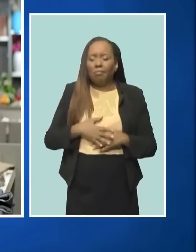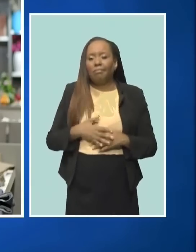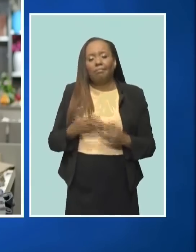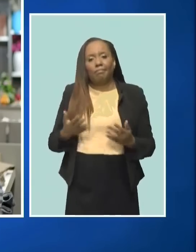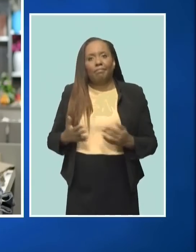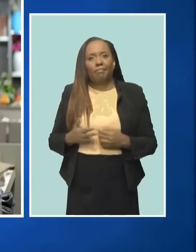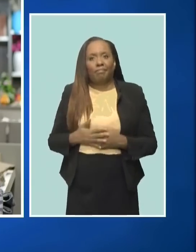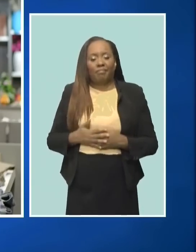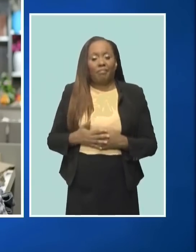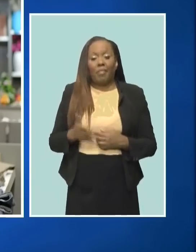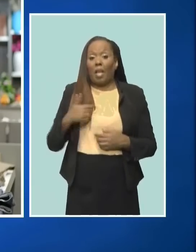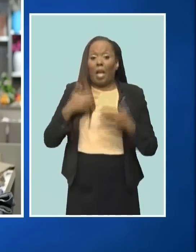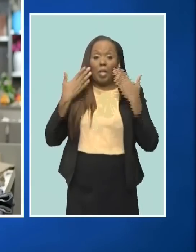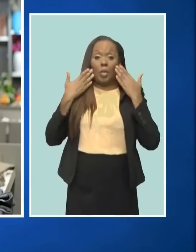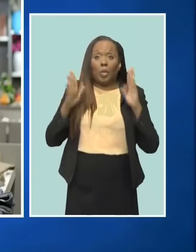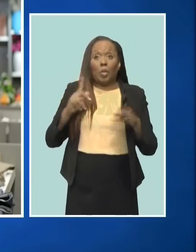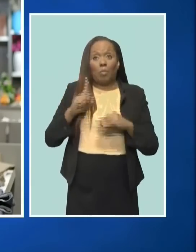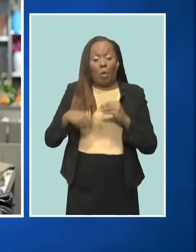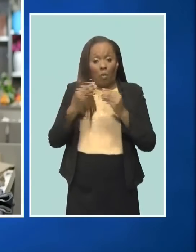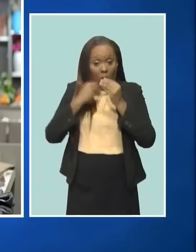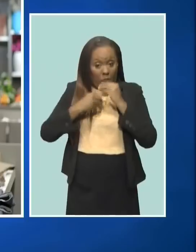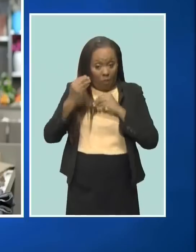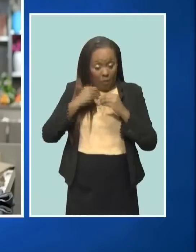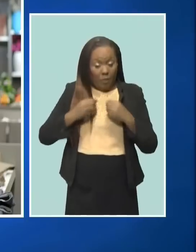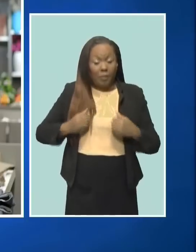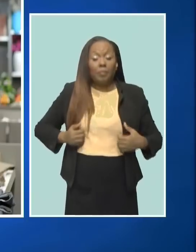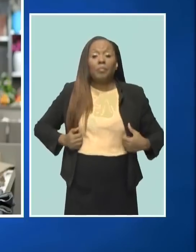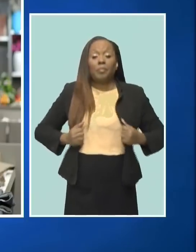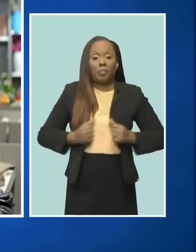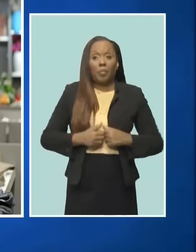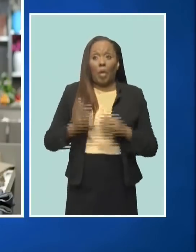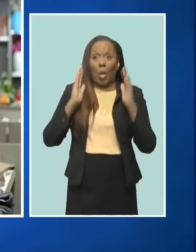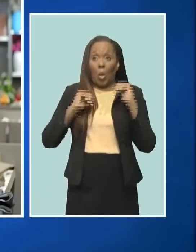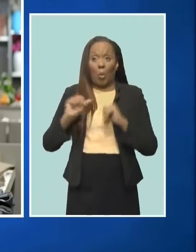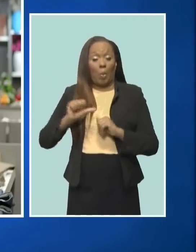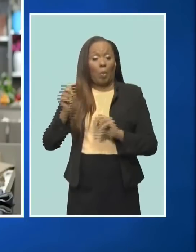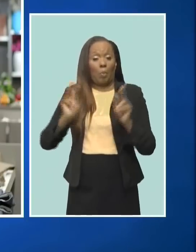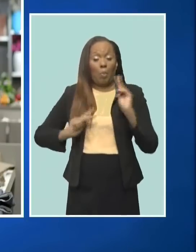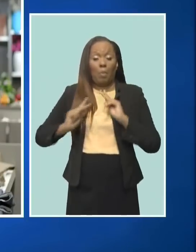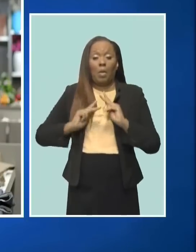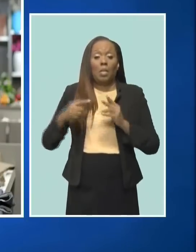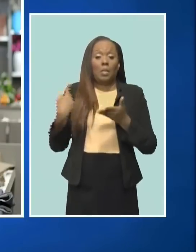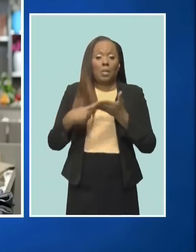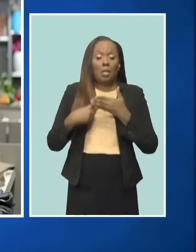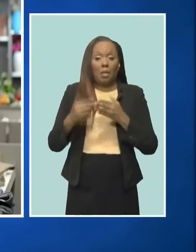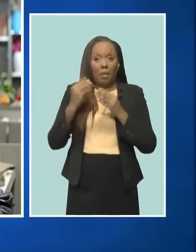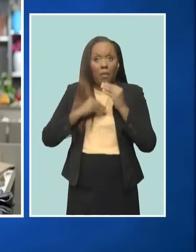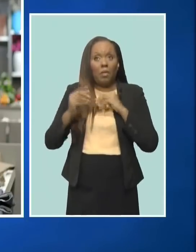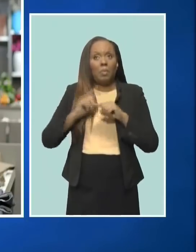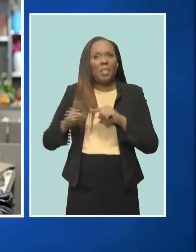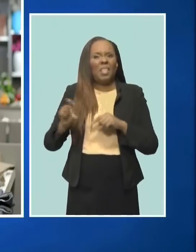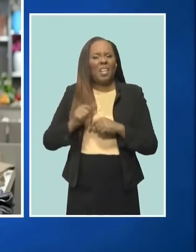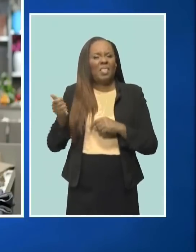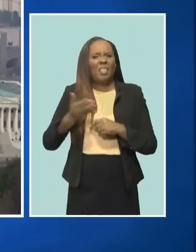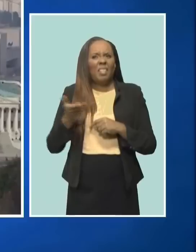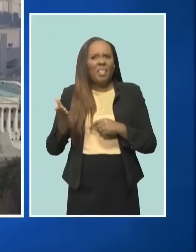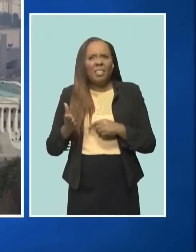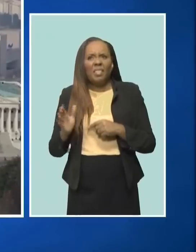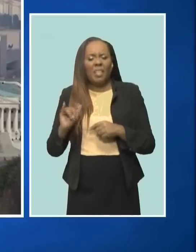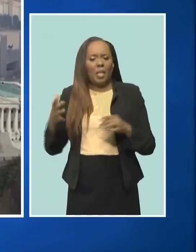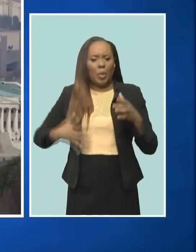speak too much about food, and I'm hoping that others will speak about that, but general merchandise I think will be okay. The